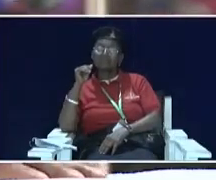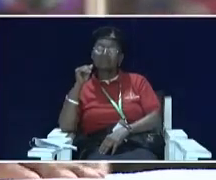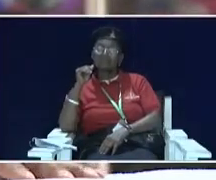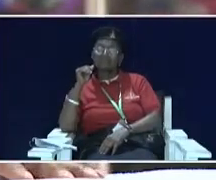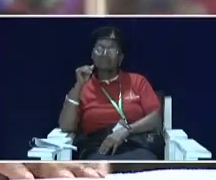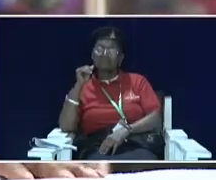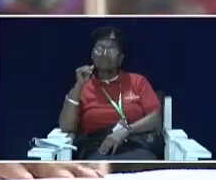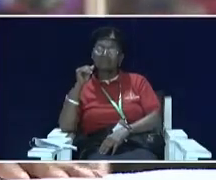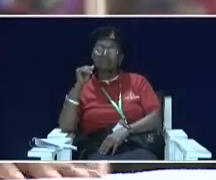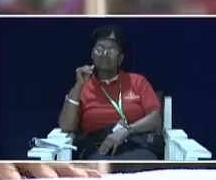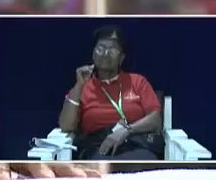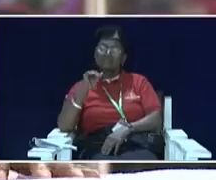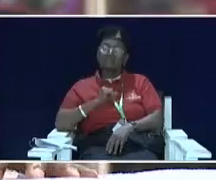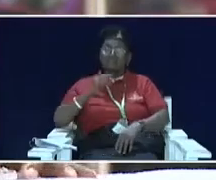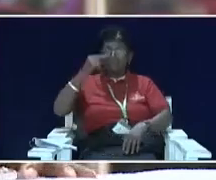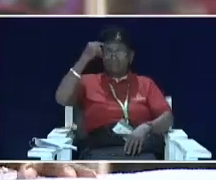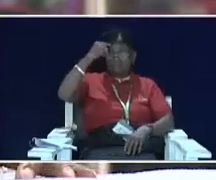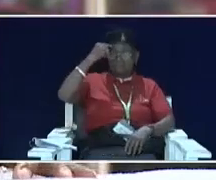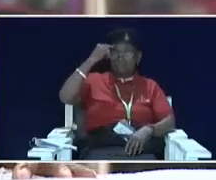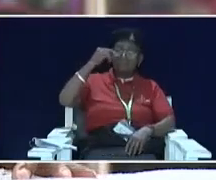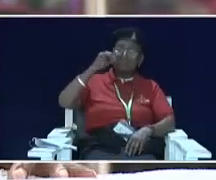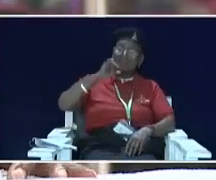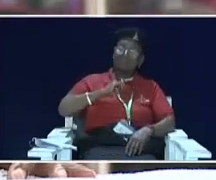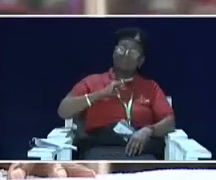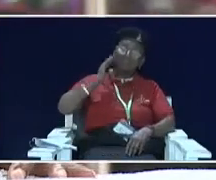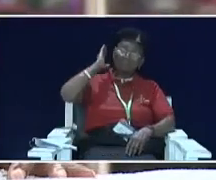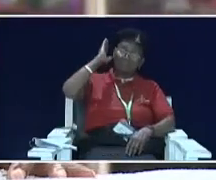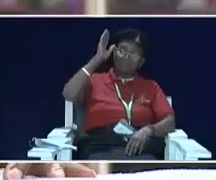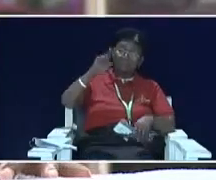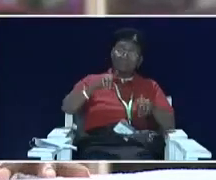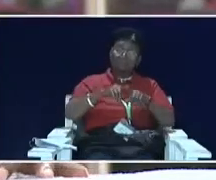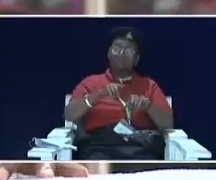I think Andrew will want to say amen to this one.